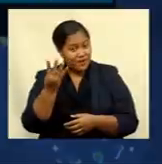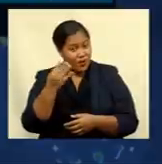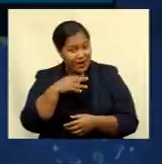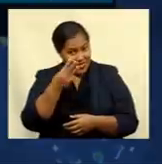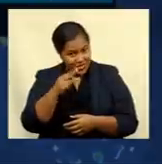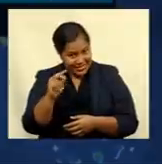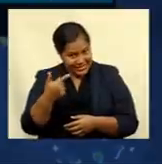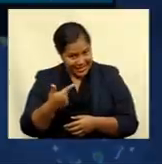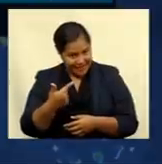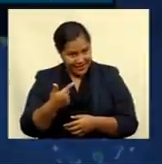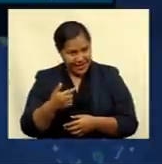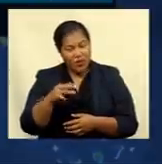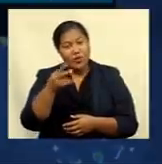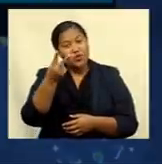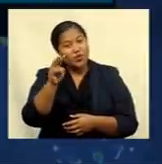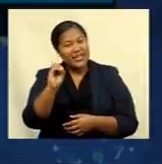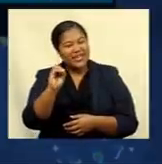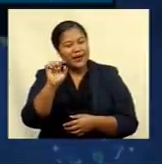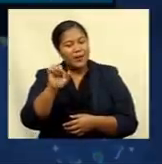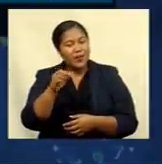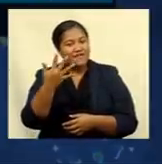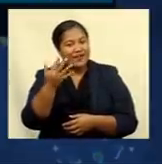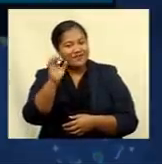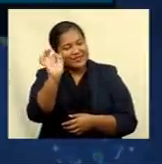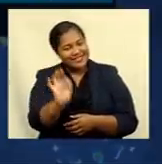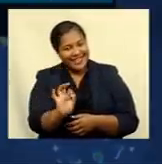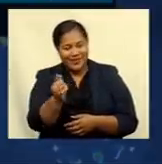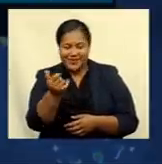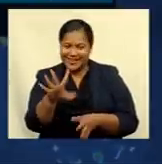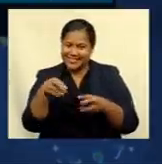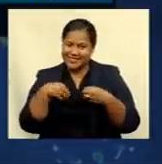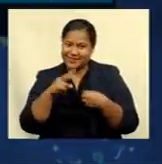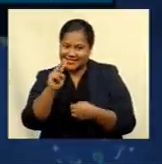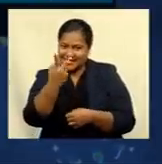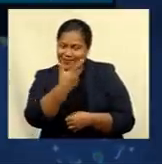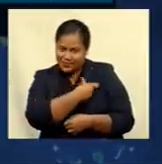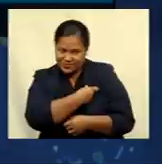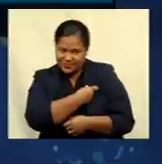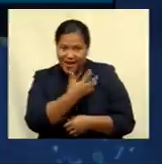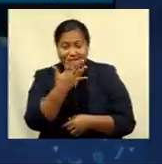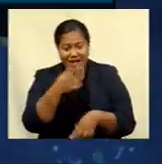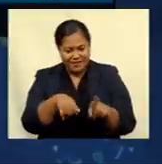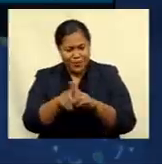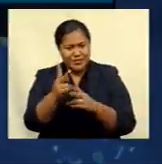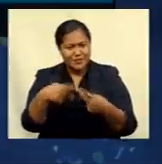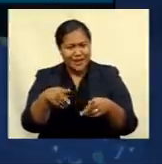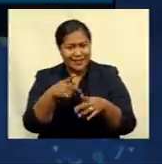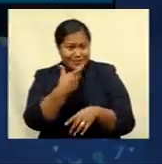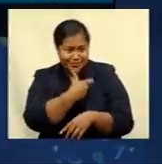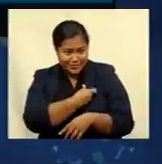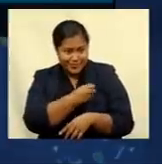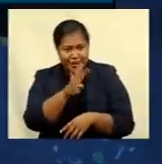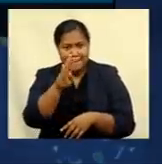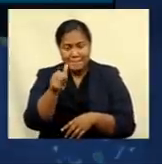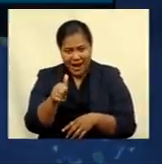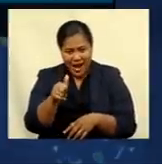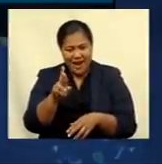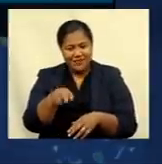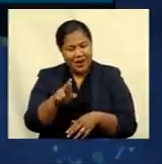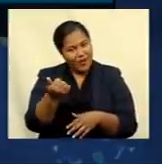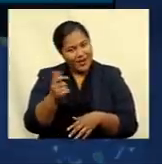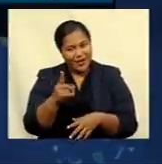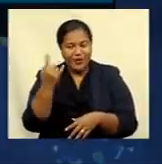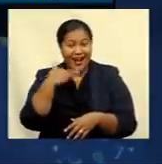120,437 or 20.5% have received their second dose. The 5 most vaccinated areas include Mba and Rewa, which